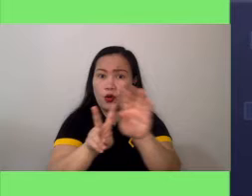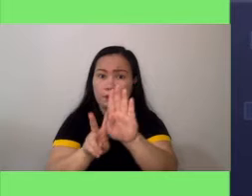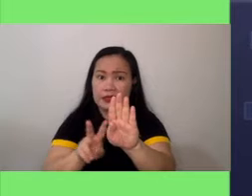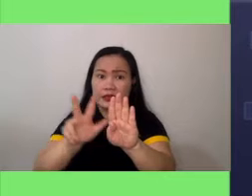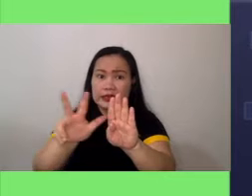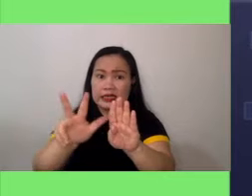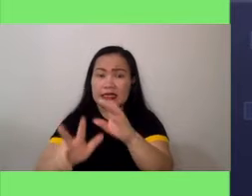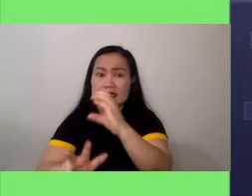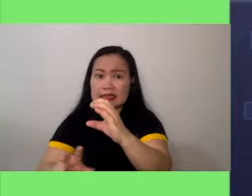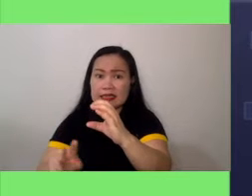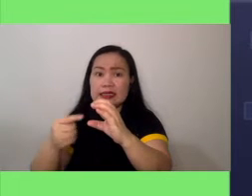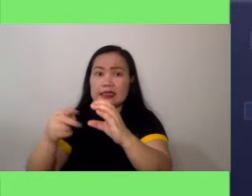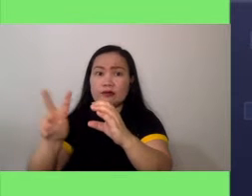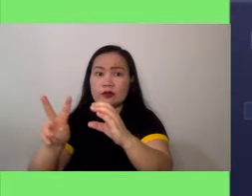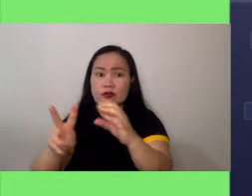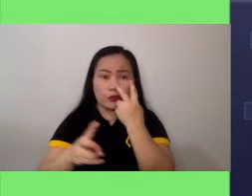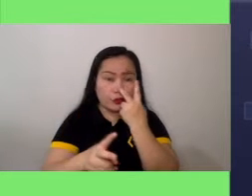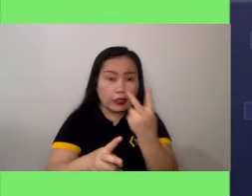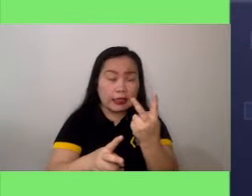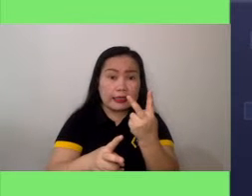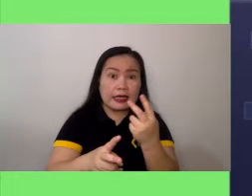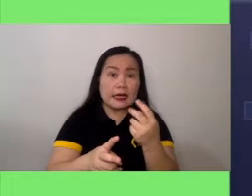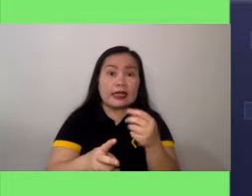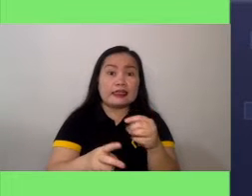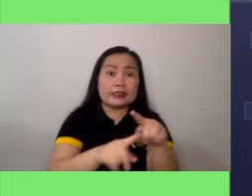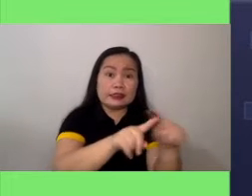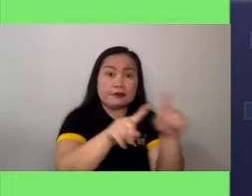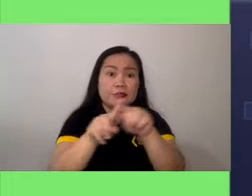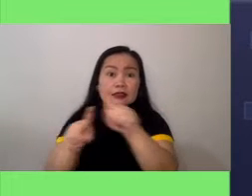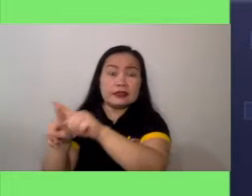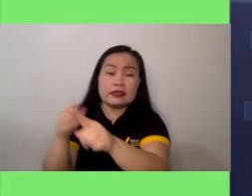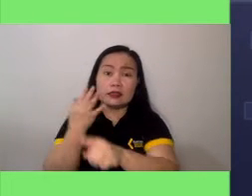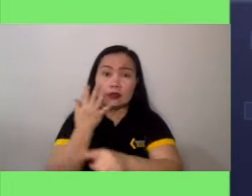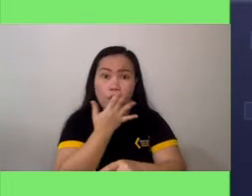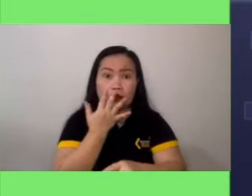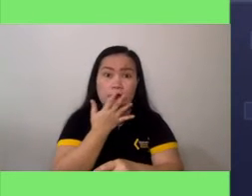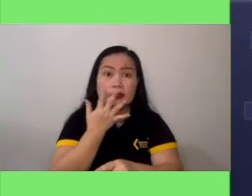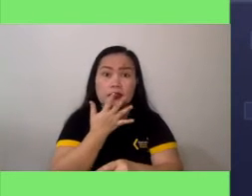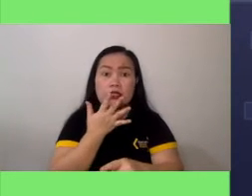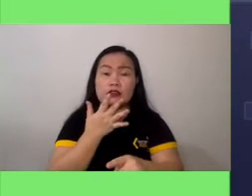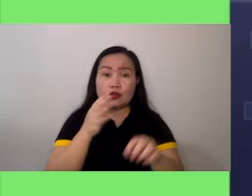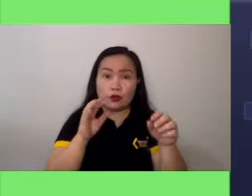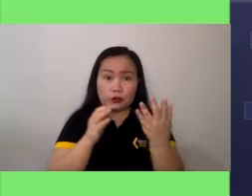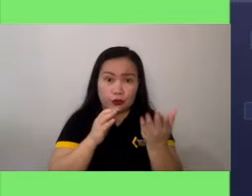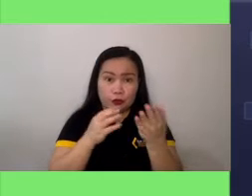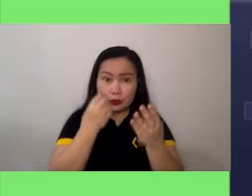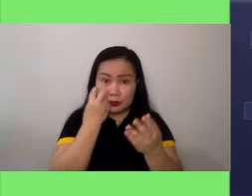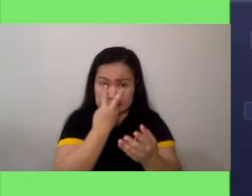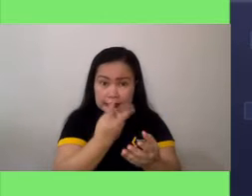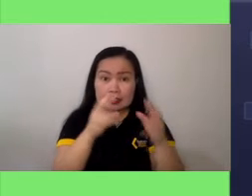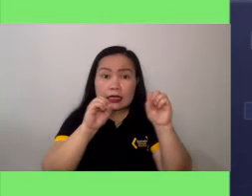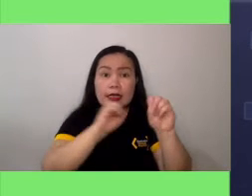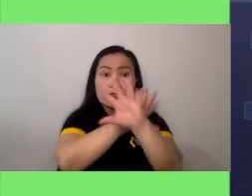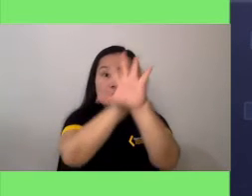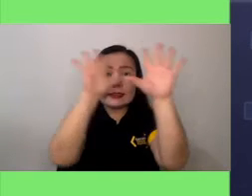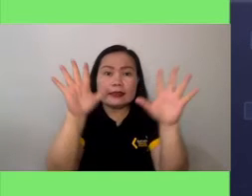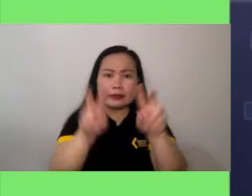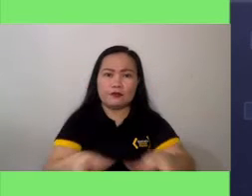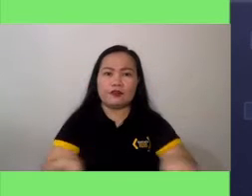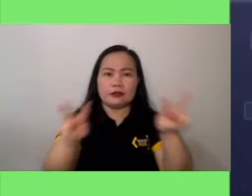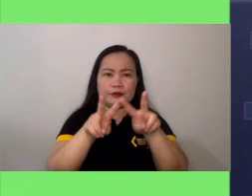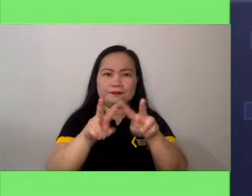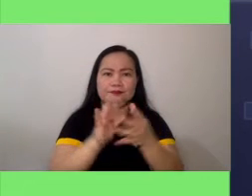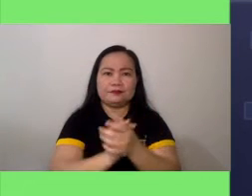A, B, C. So, pinalitan ko siya ng kulay para makita nyo ng malinaw, okay, yung